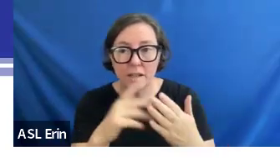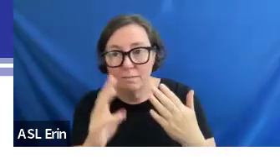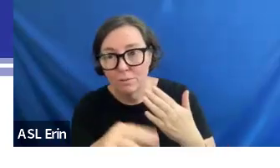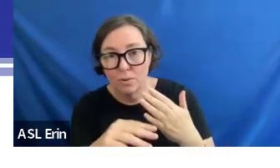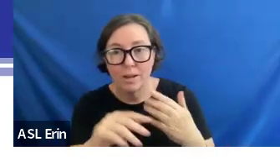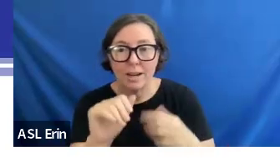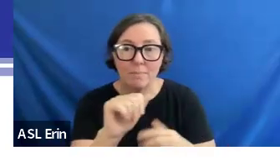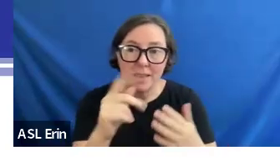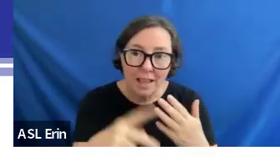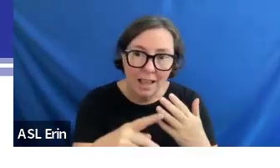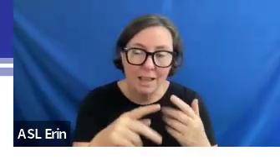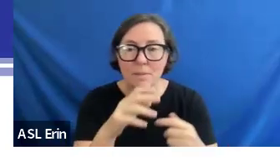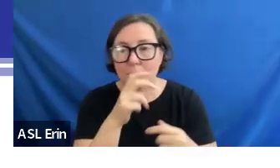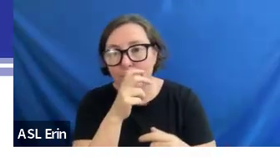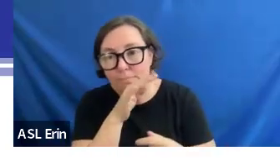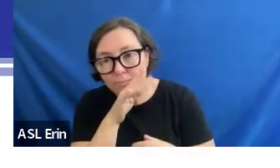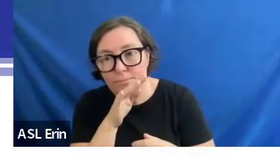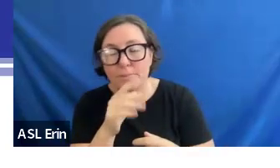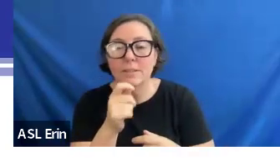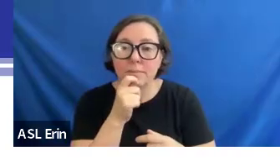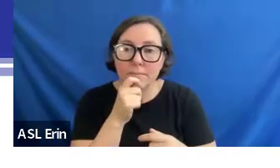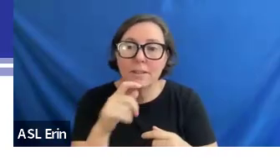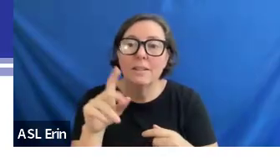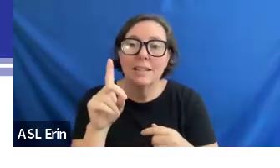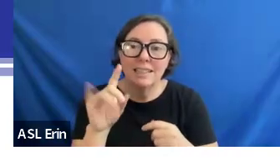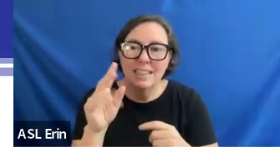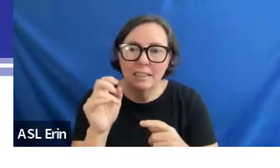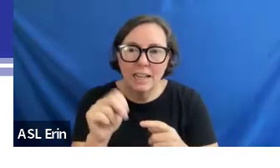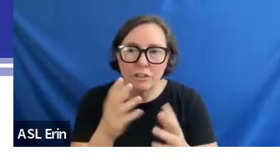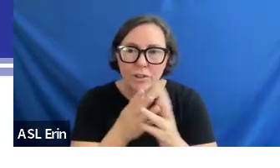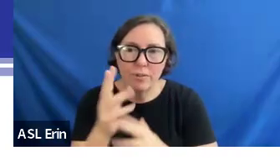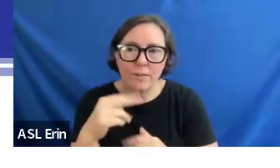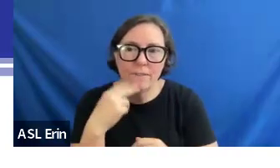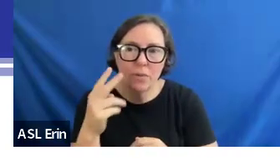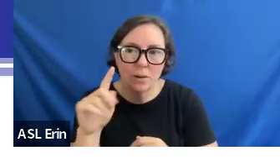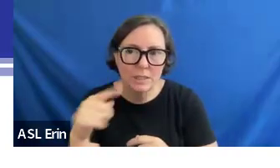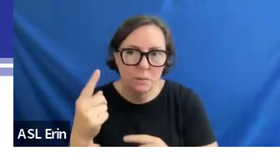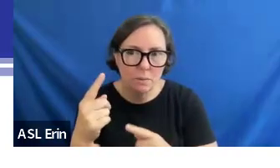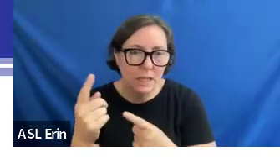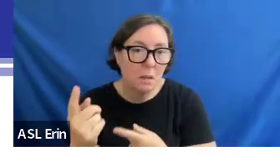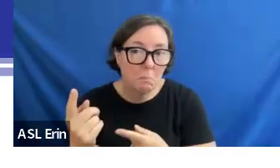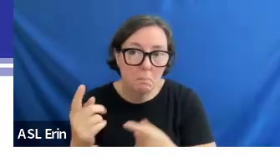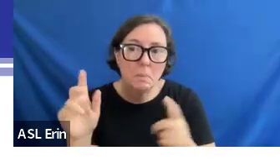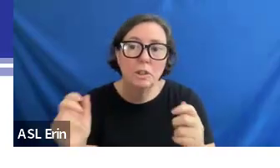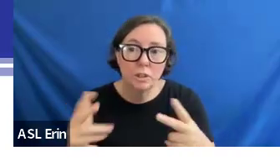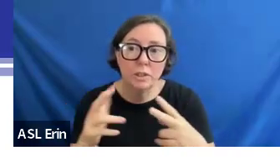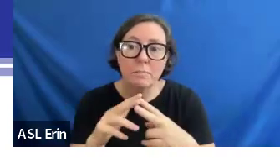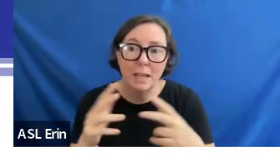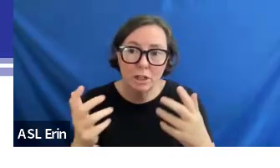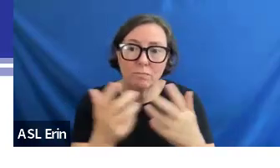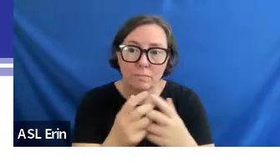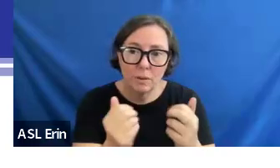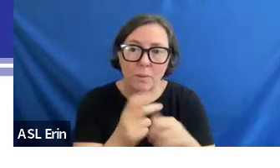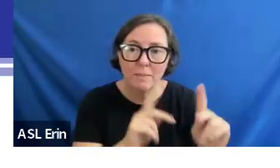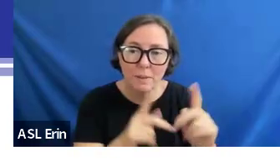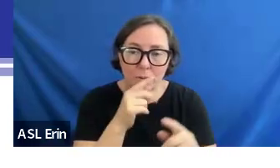an app, dictation, simply by your voice. And this could be paired with somebody who